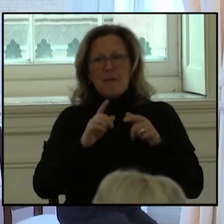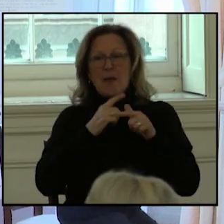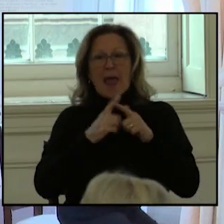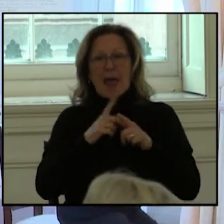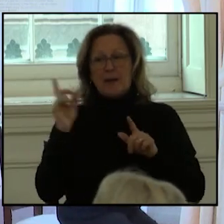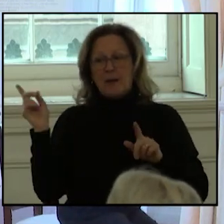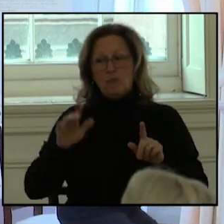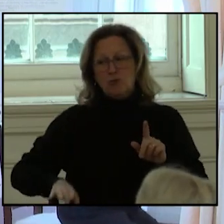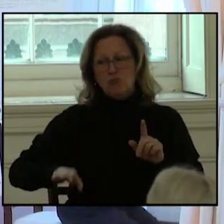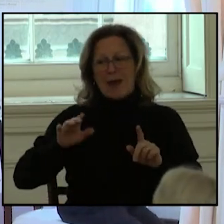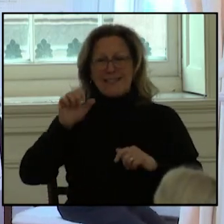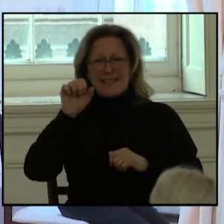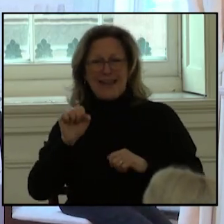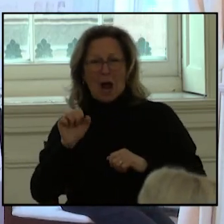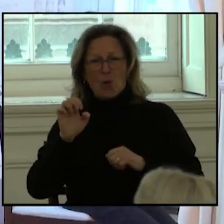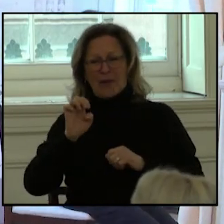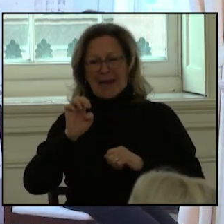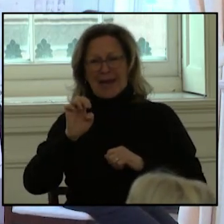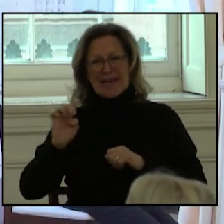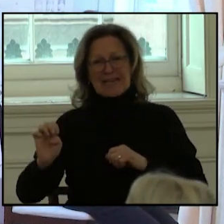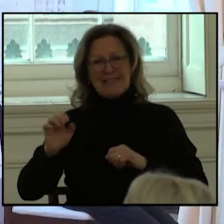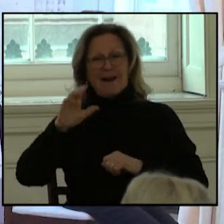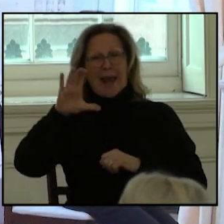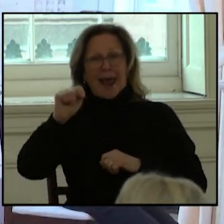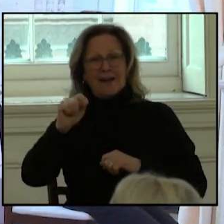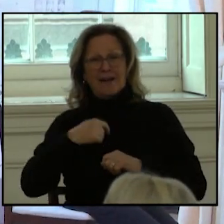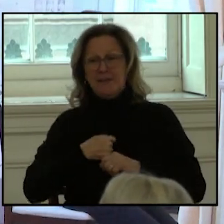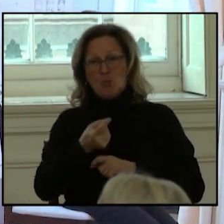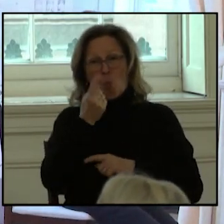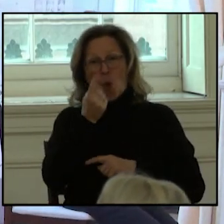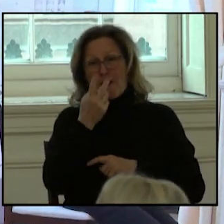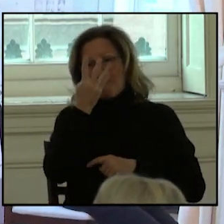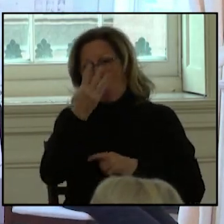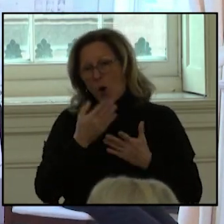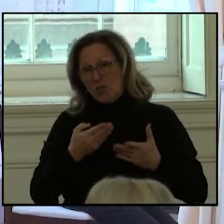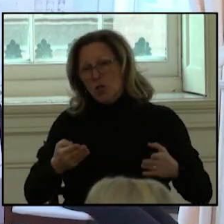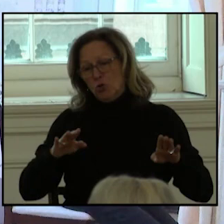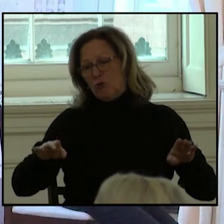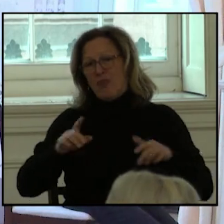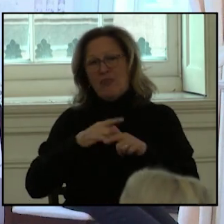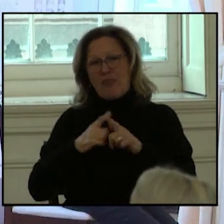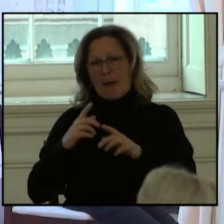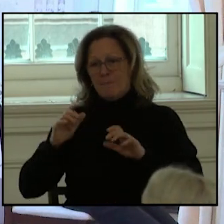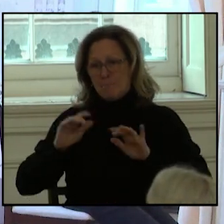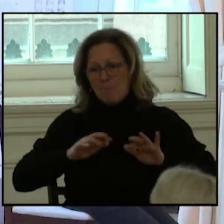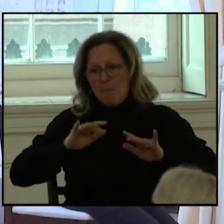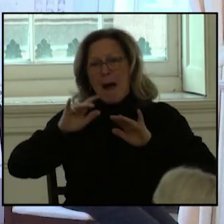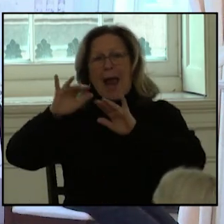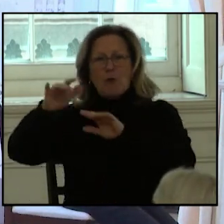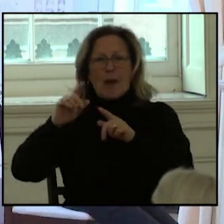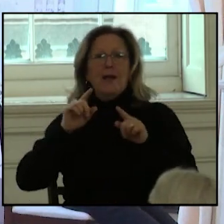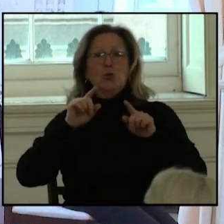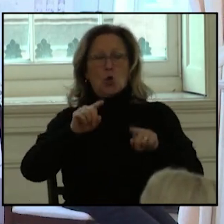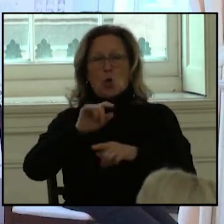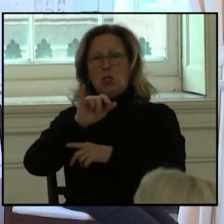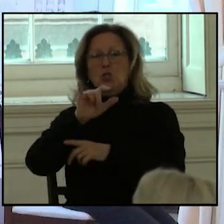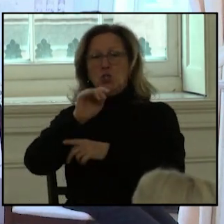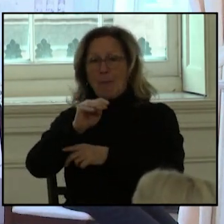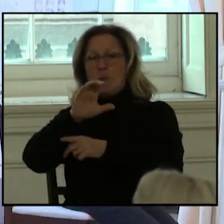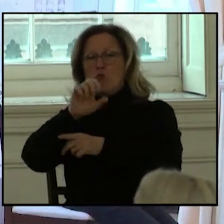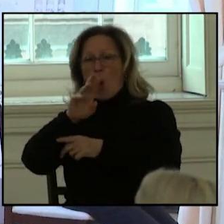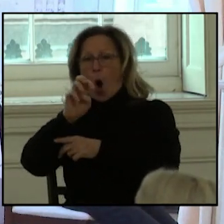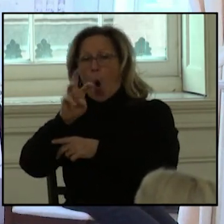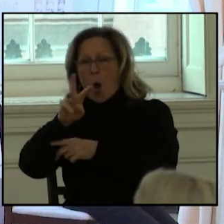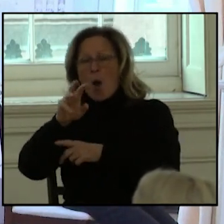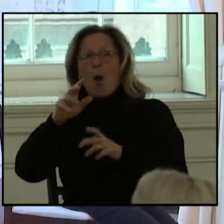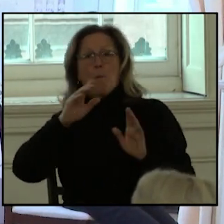southeastern Connecticut. He is one of four children whose parents migrated from the South during the Jim Crow and turbulent civil rights movement.